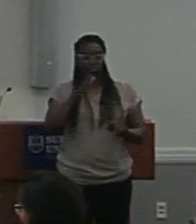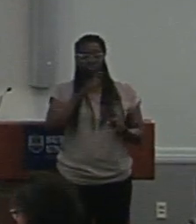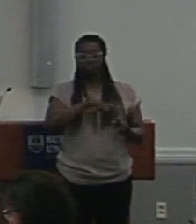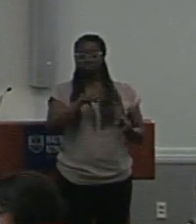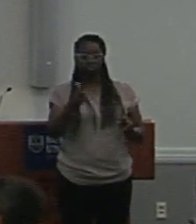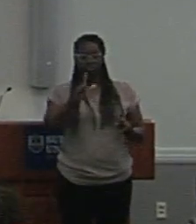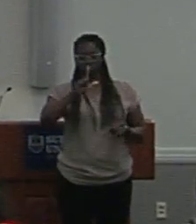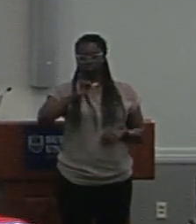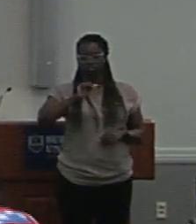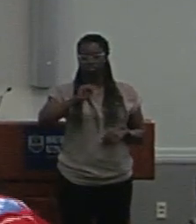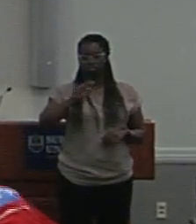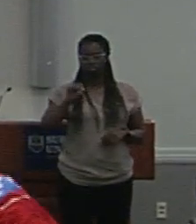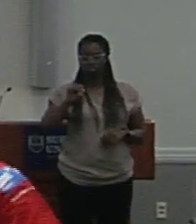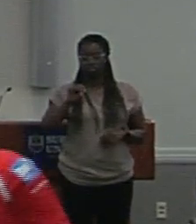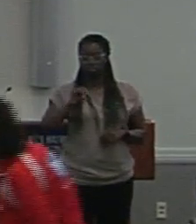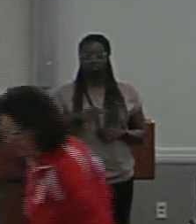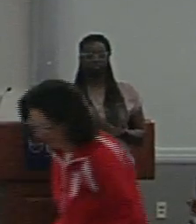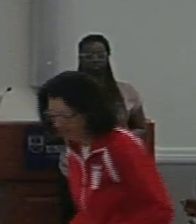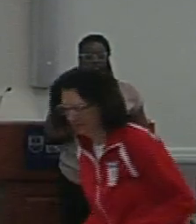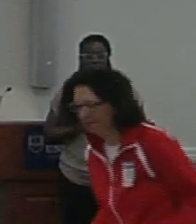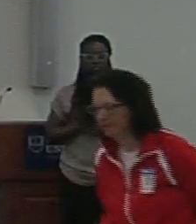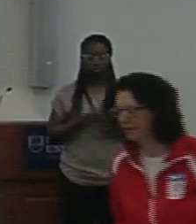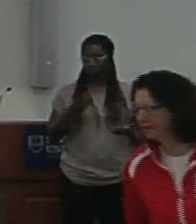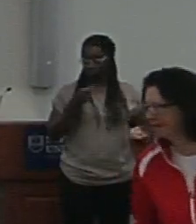come grab a mic, or I can bring one to you?